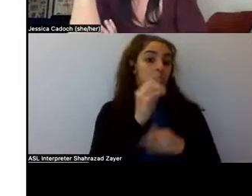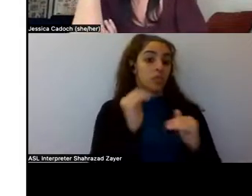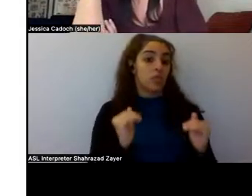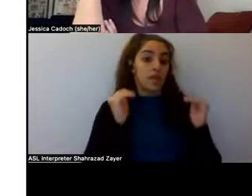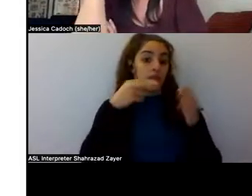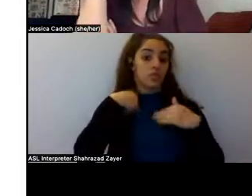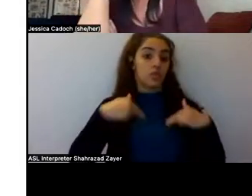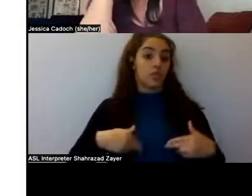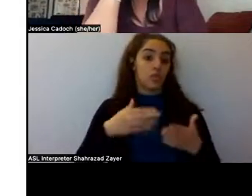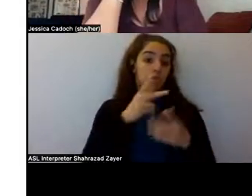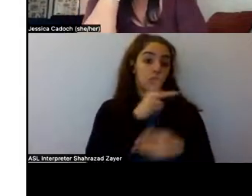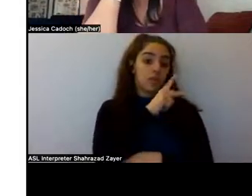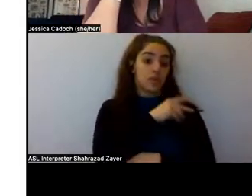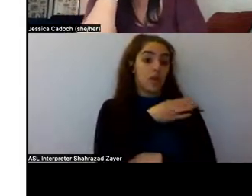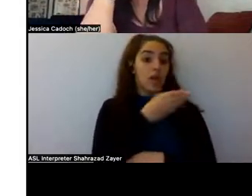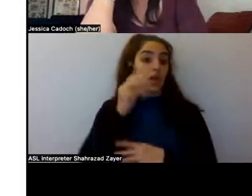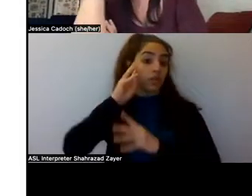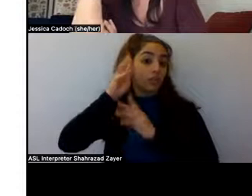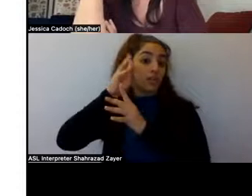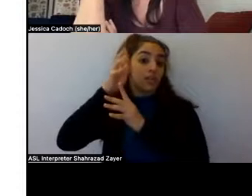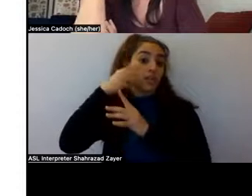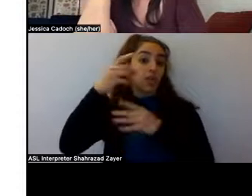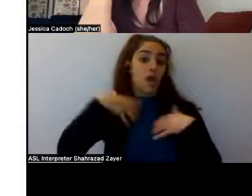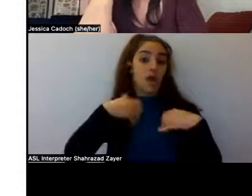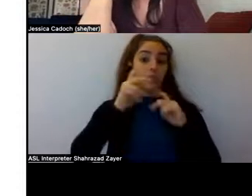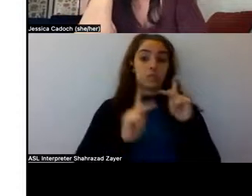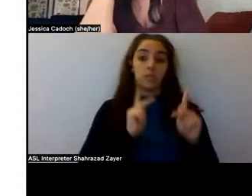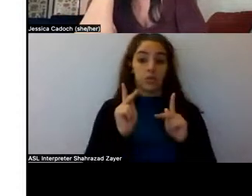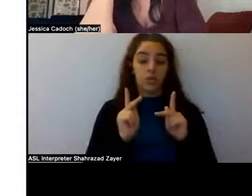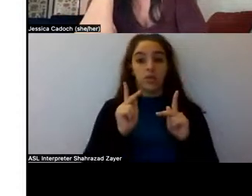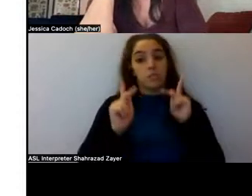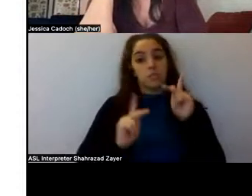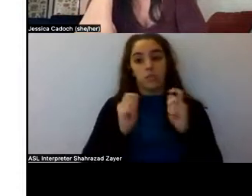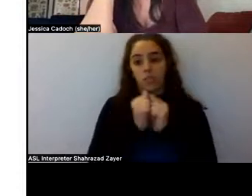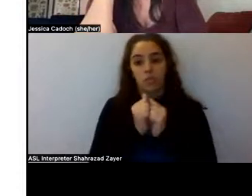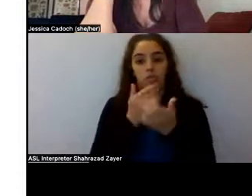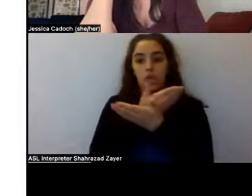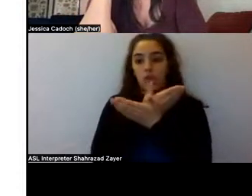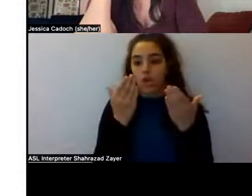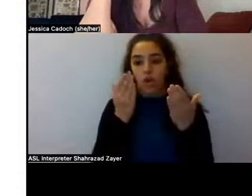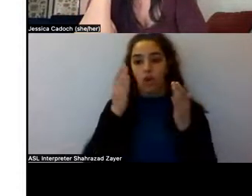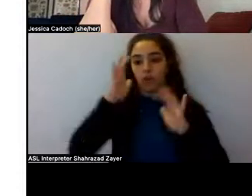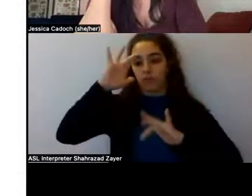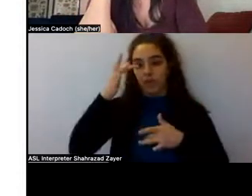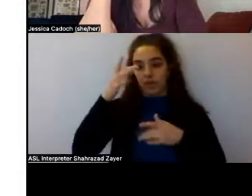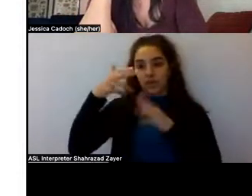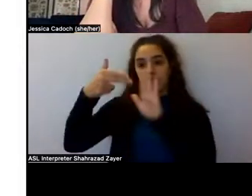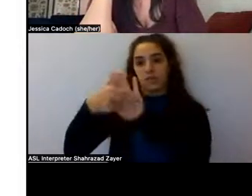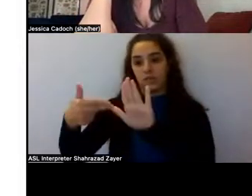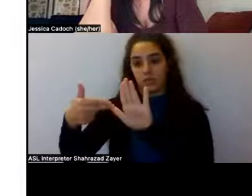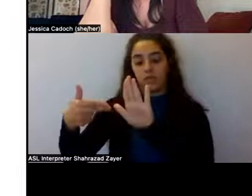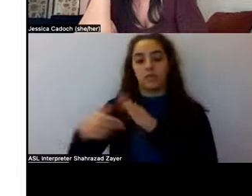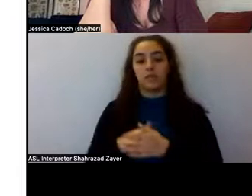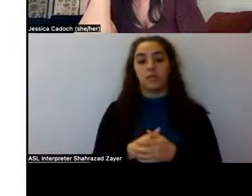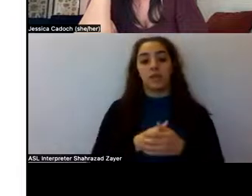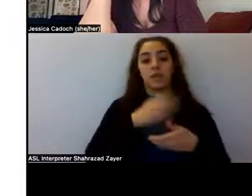people, people who, um, who don't have any diagnoses. Um, and then in 1962, 1962, they